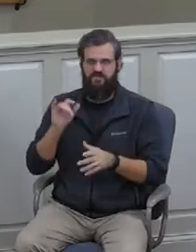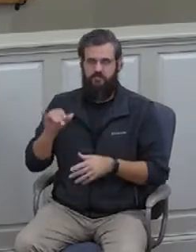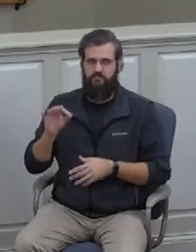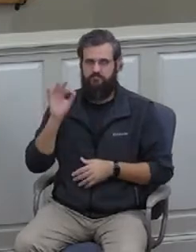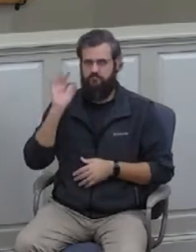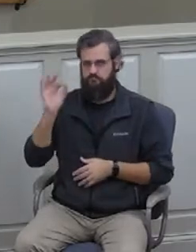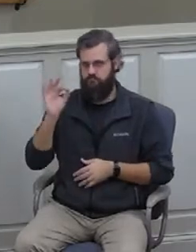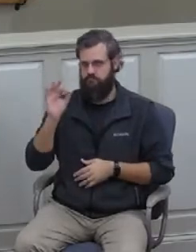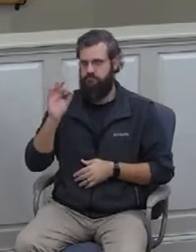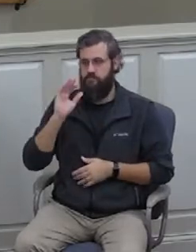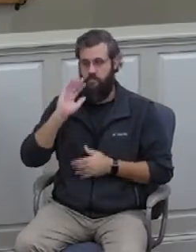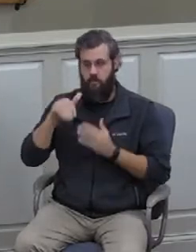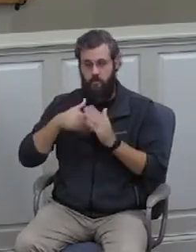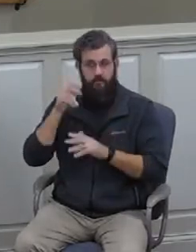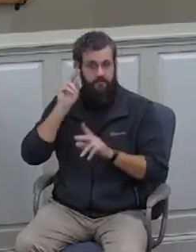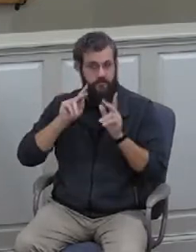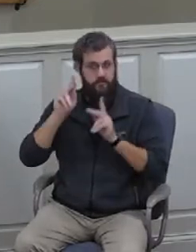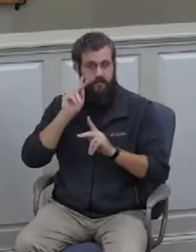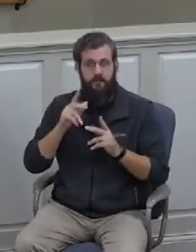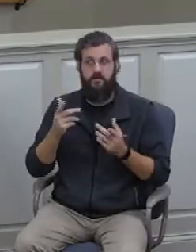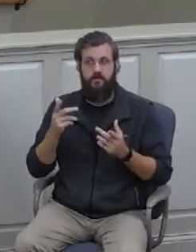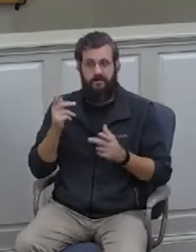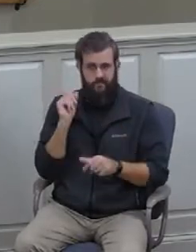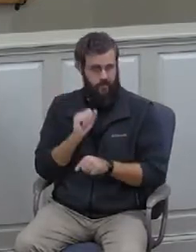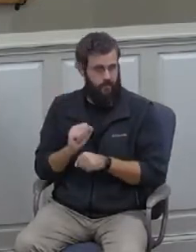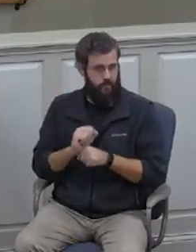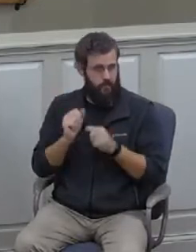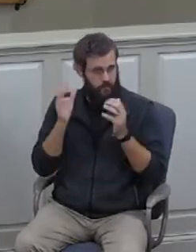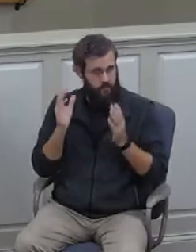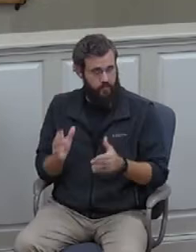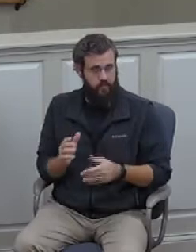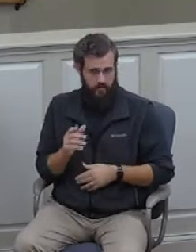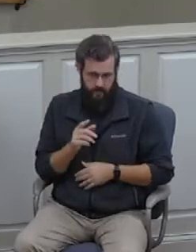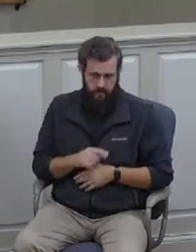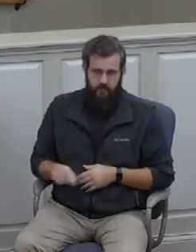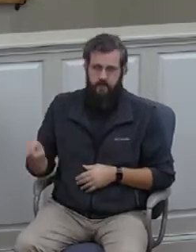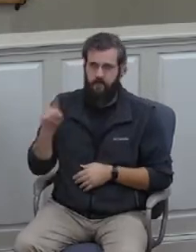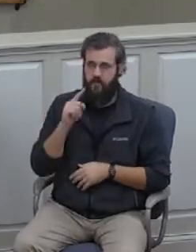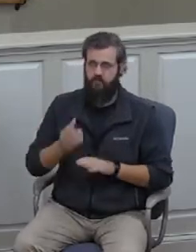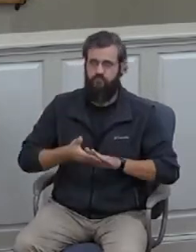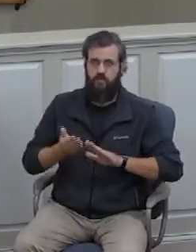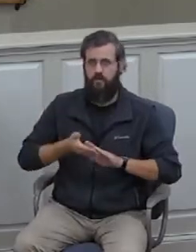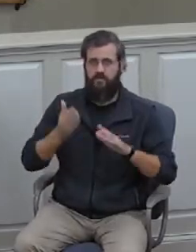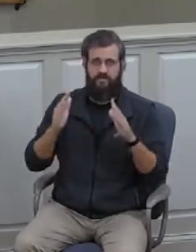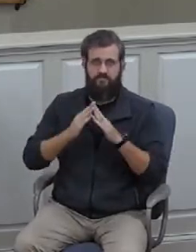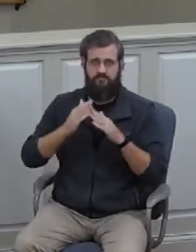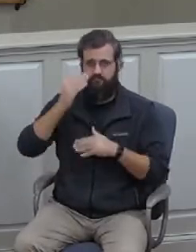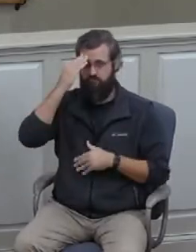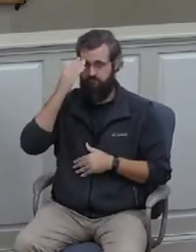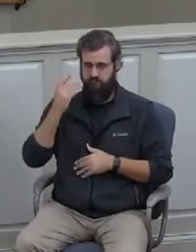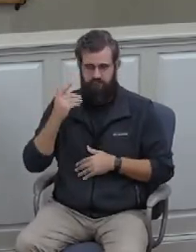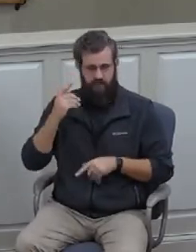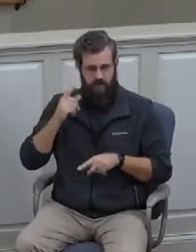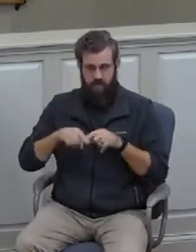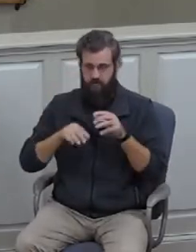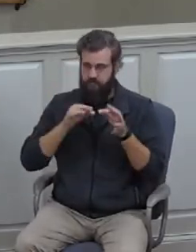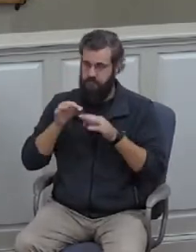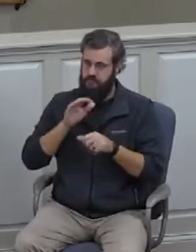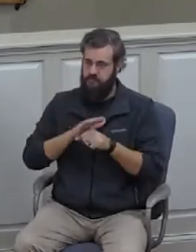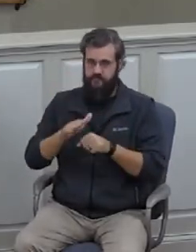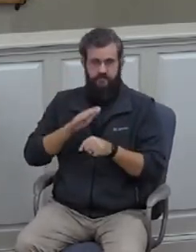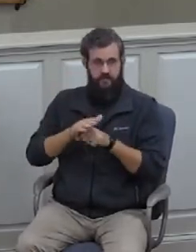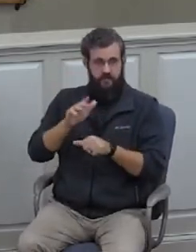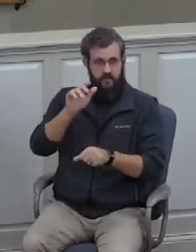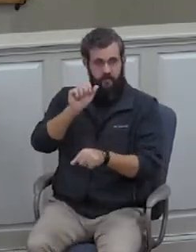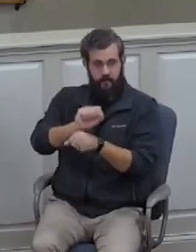that. And all of the people that are the workers here, those are the ones that make your city run, you know, and I can't say that enough, that the